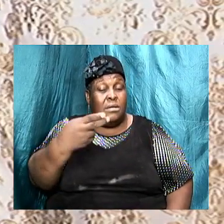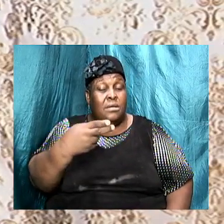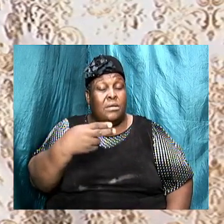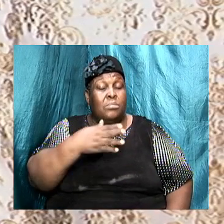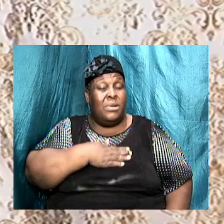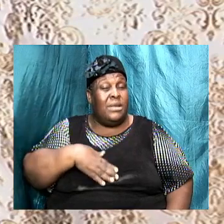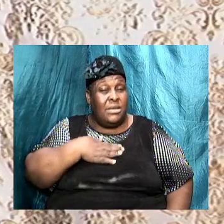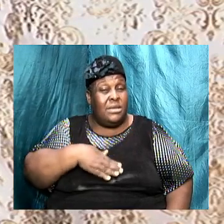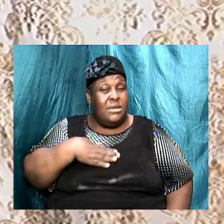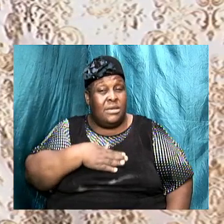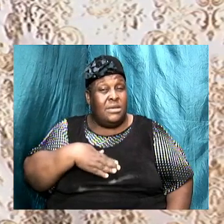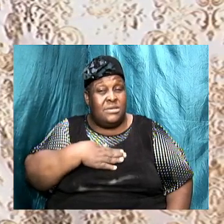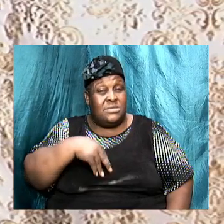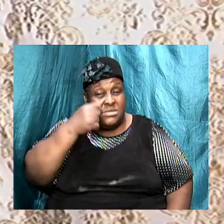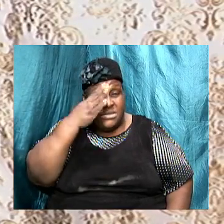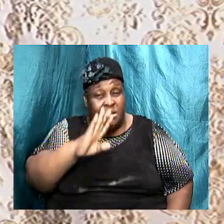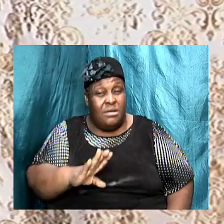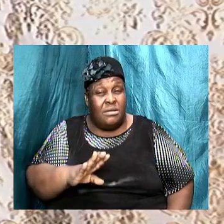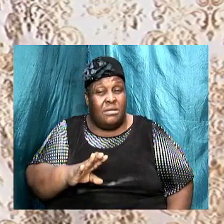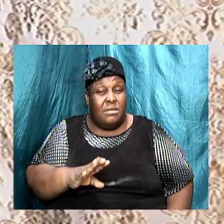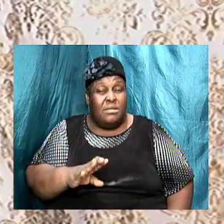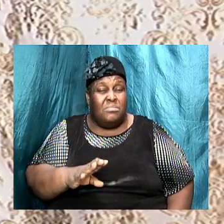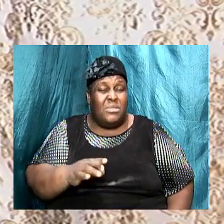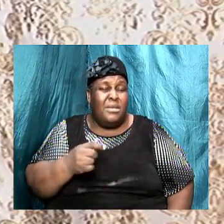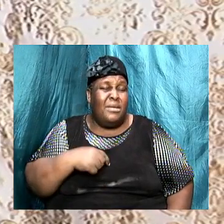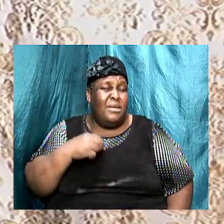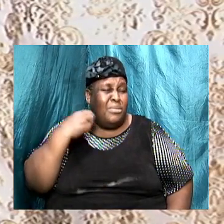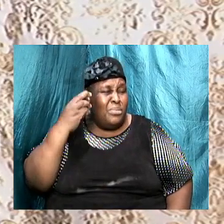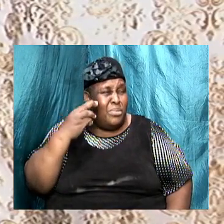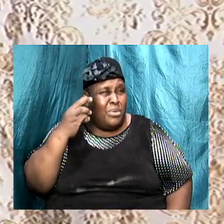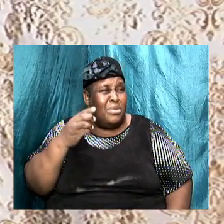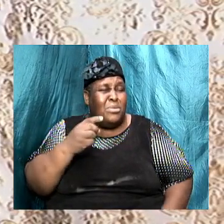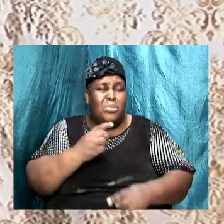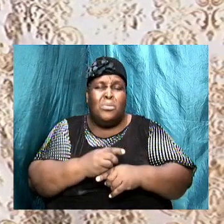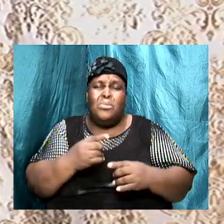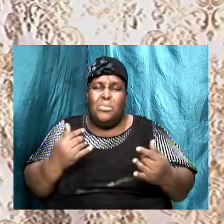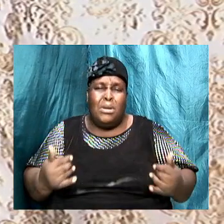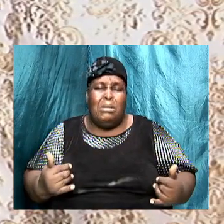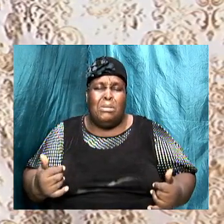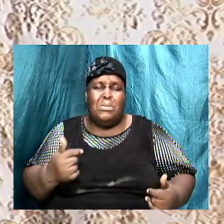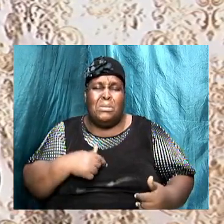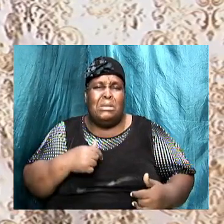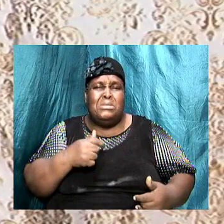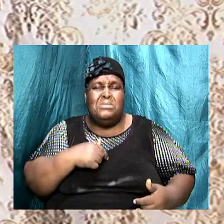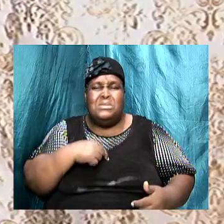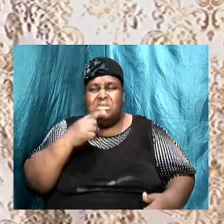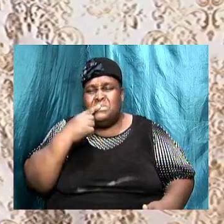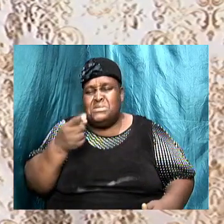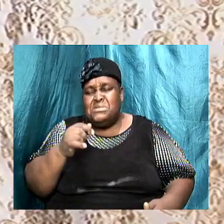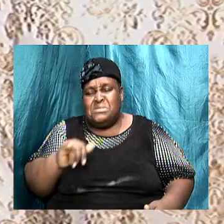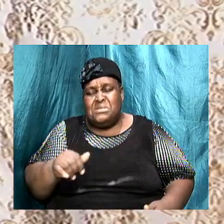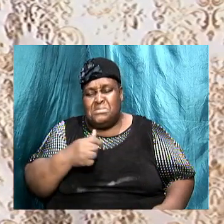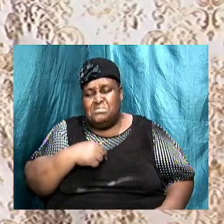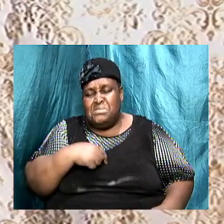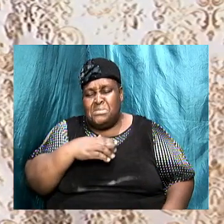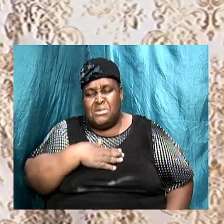if we can say that right now as I speak, that we please the